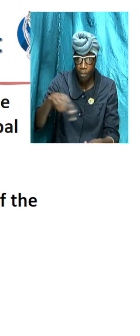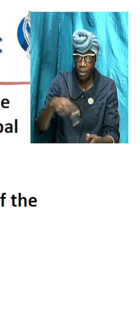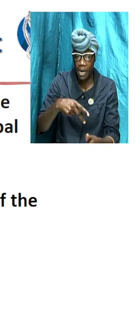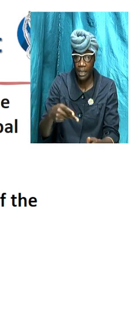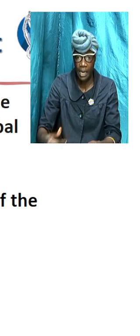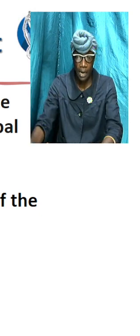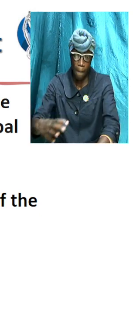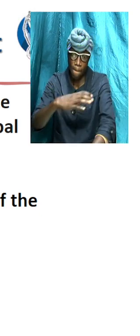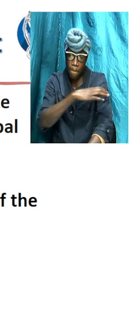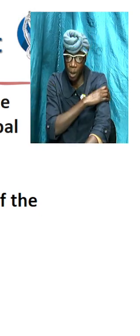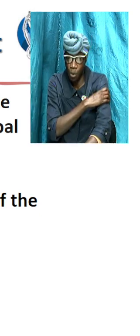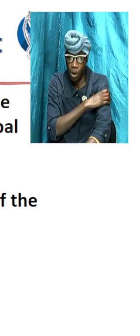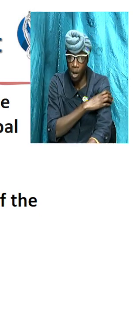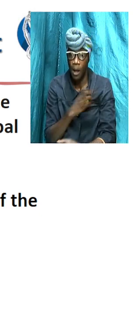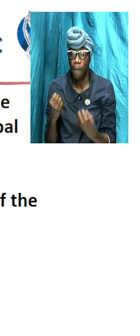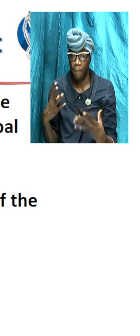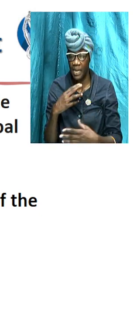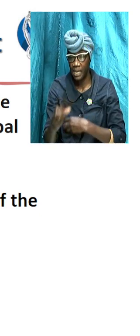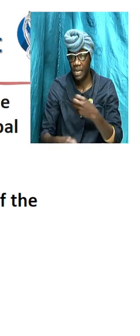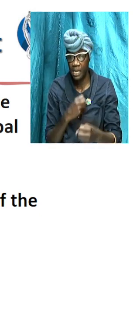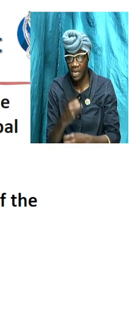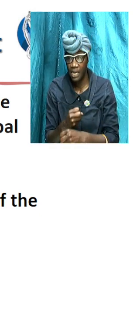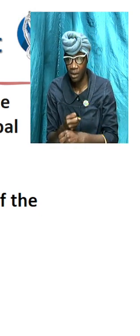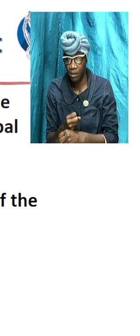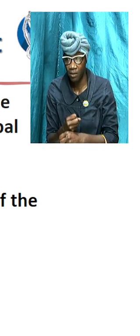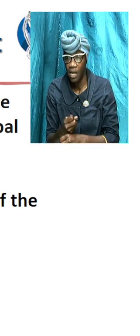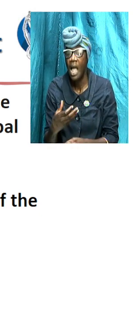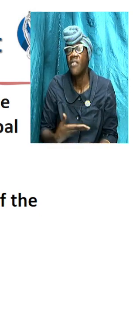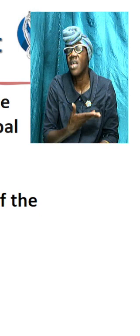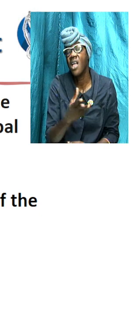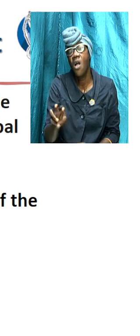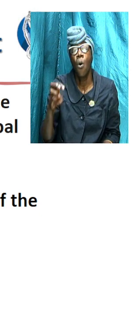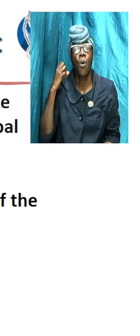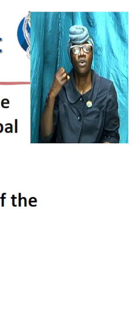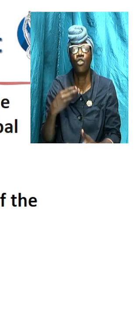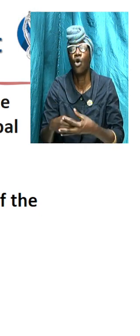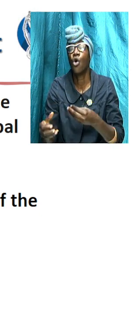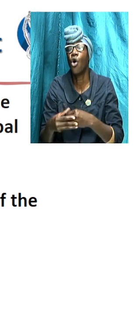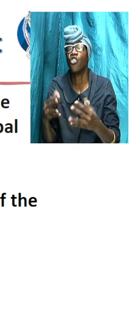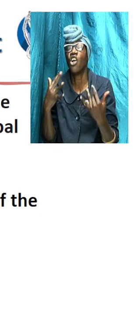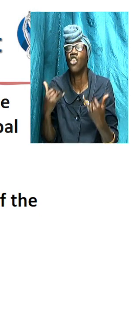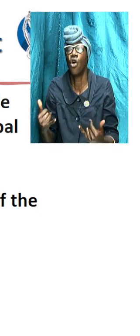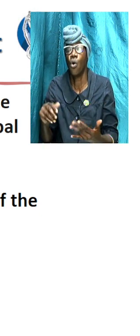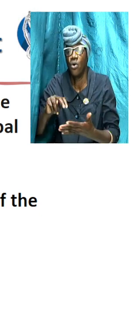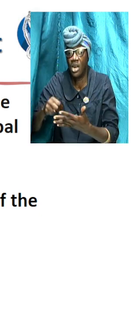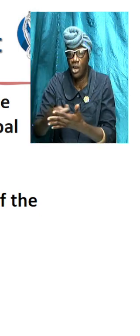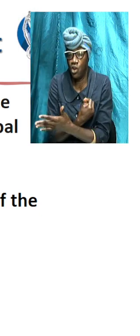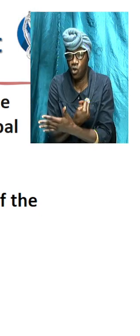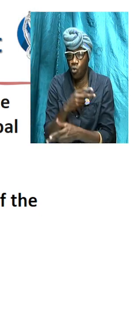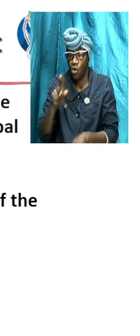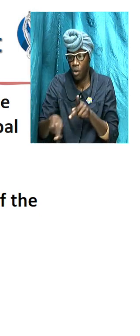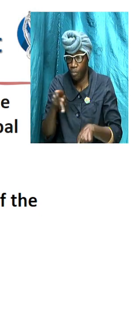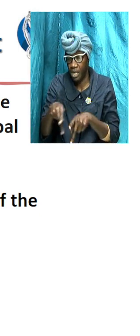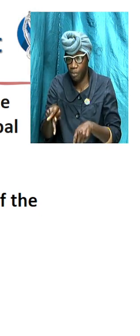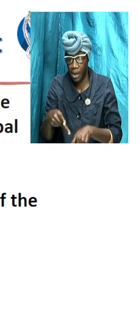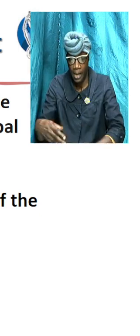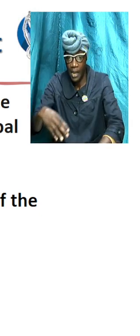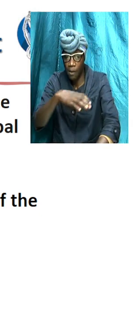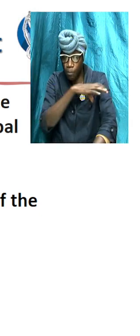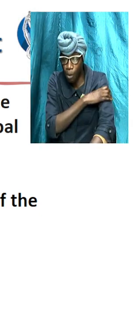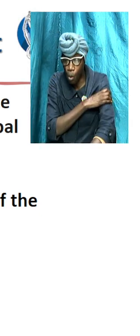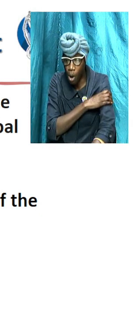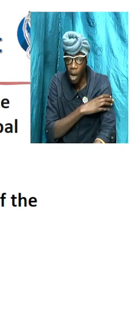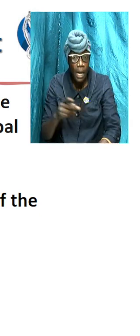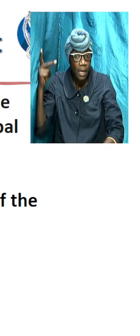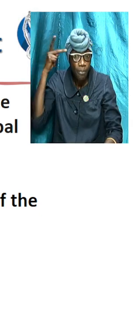country seemed to be under control. Amen. But now there's a new set of people in power. Amen. Fidel has passed away.